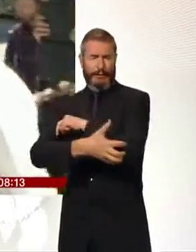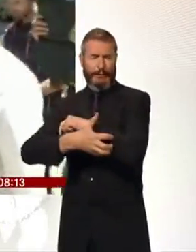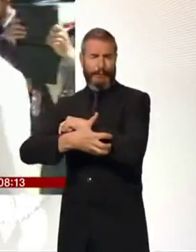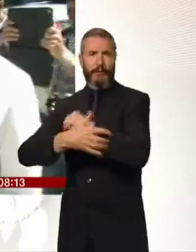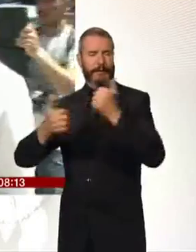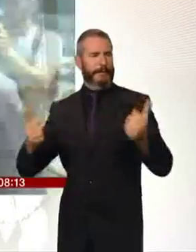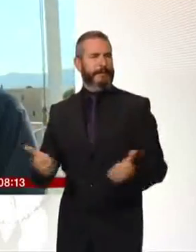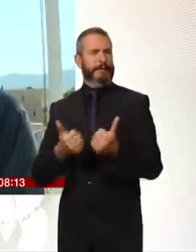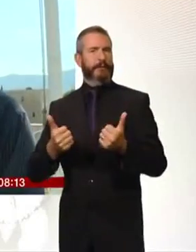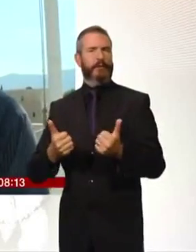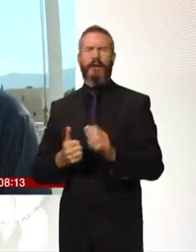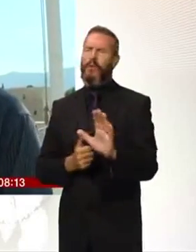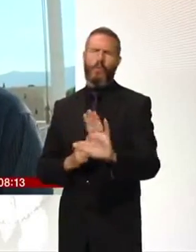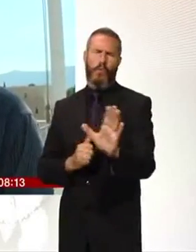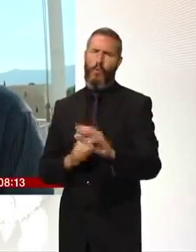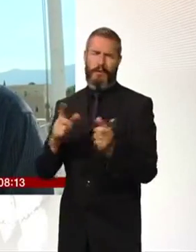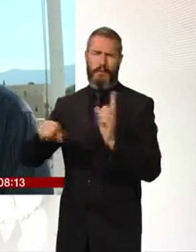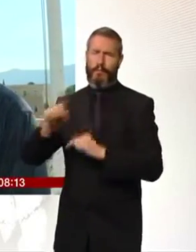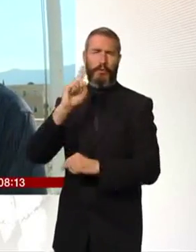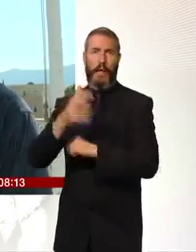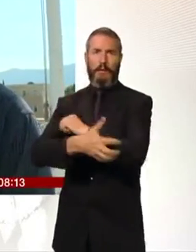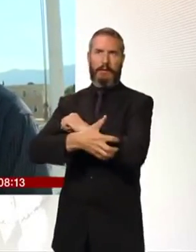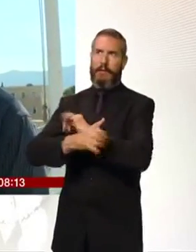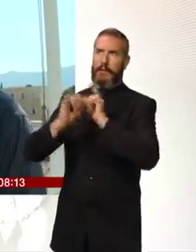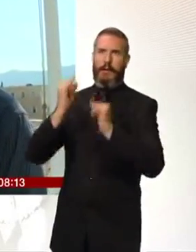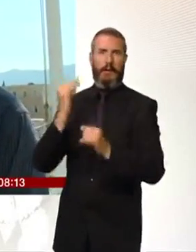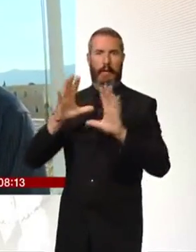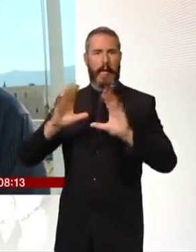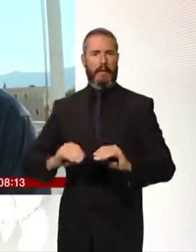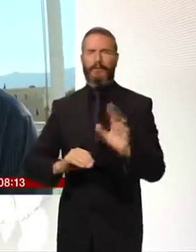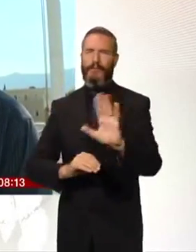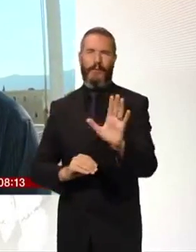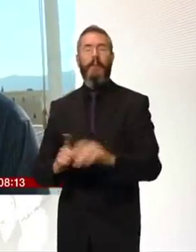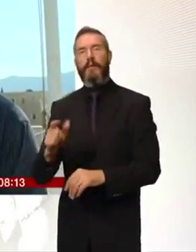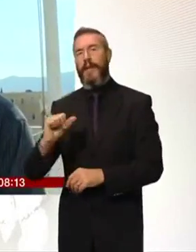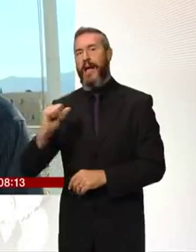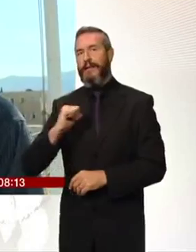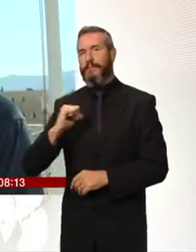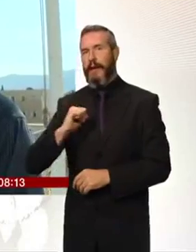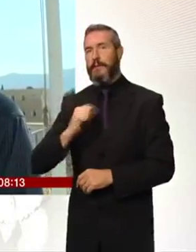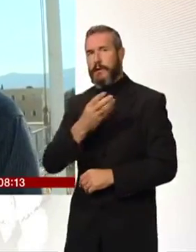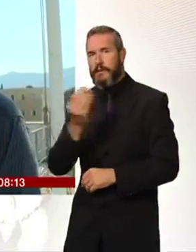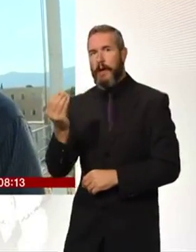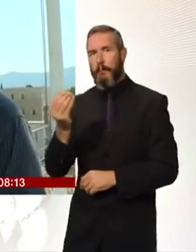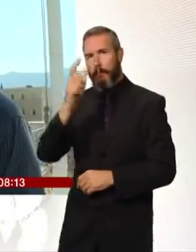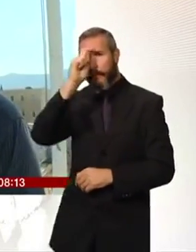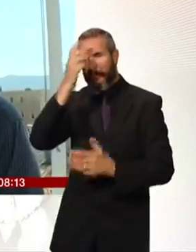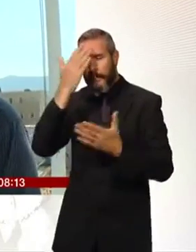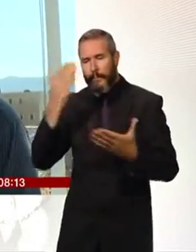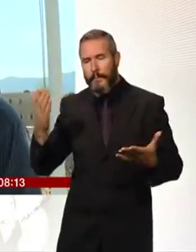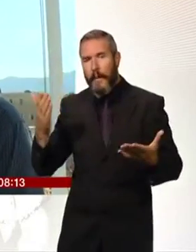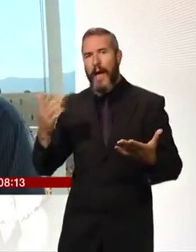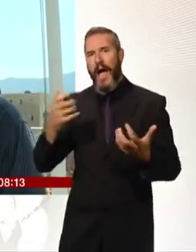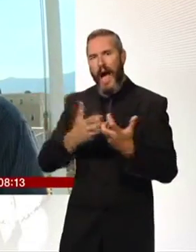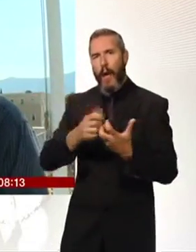no? Actually, they don't expect to go away, austerity to go away, but they actually expect some dignity in the decision making